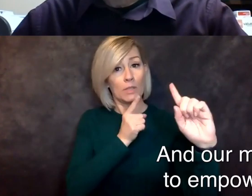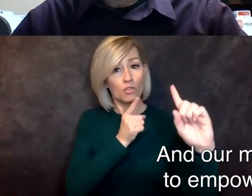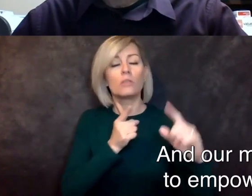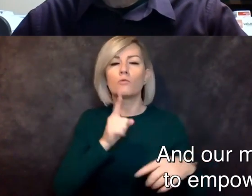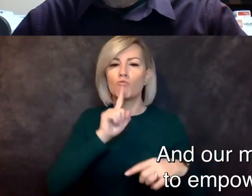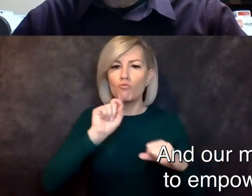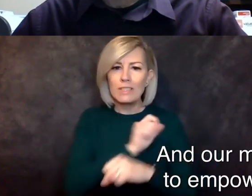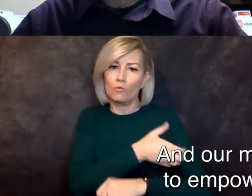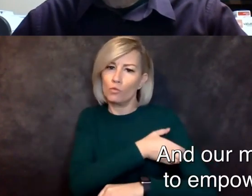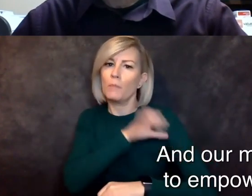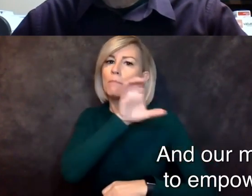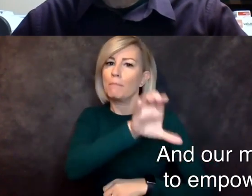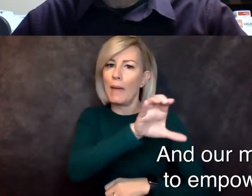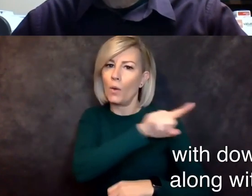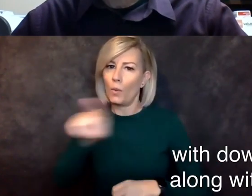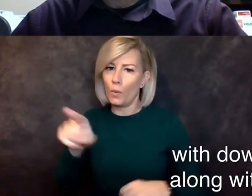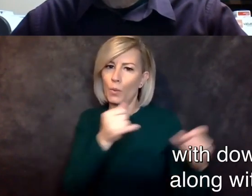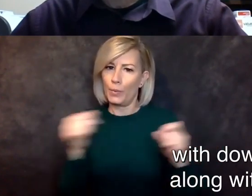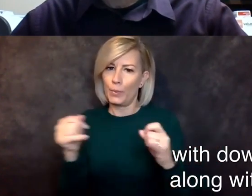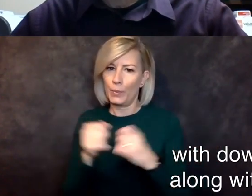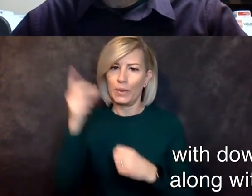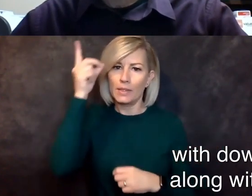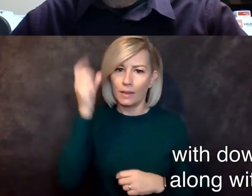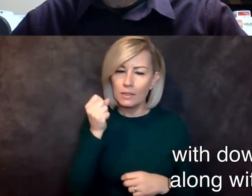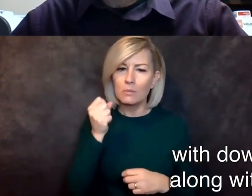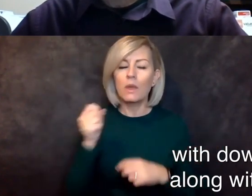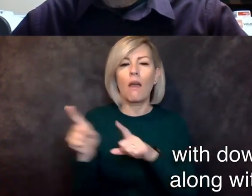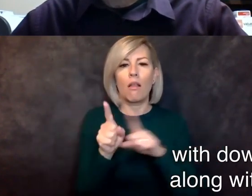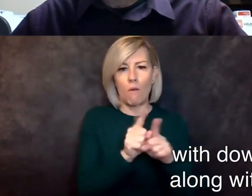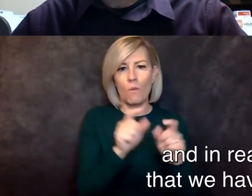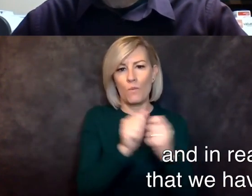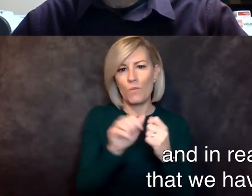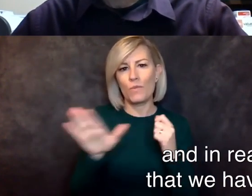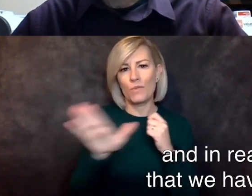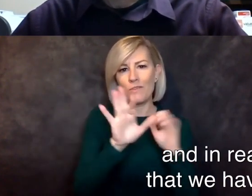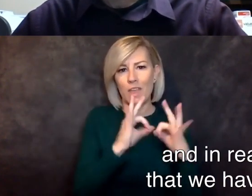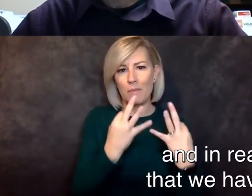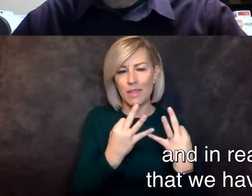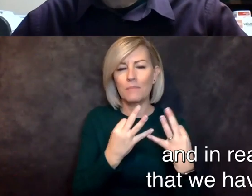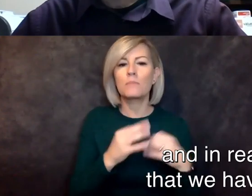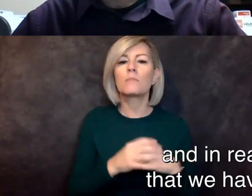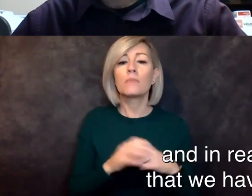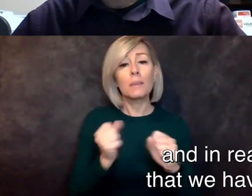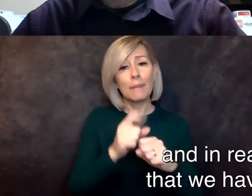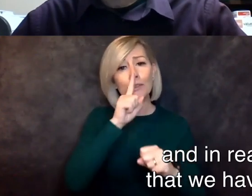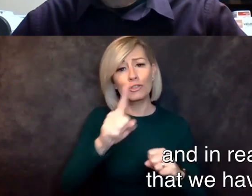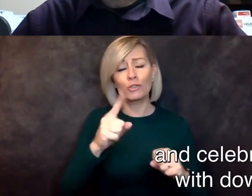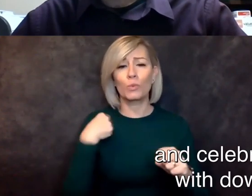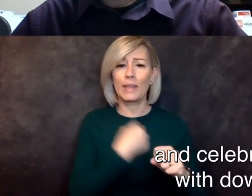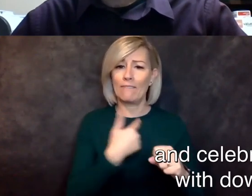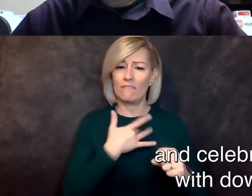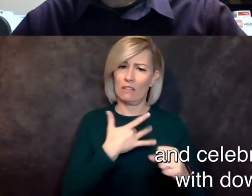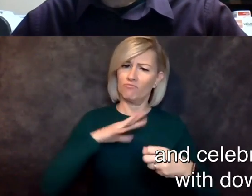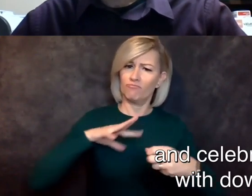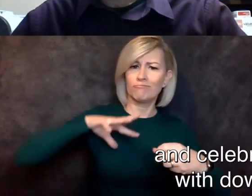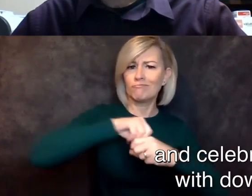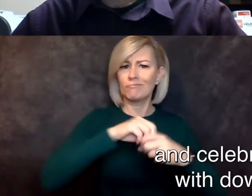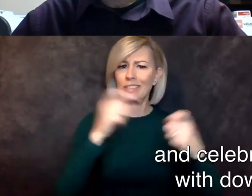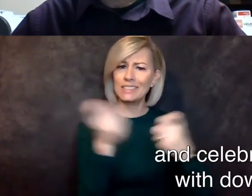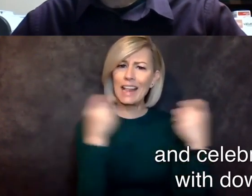empower individuals with Down Syndrome along with their family and then really make sure that we have that inclusion and celebrate